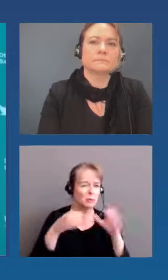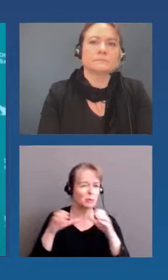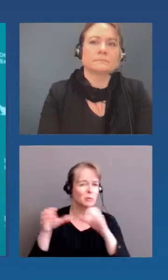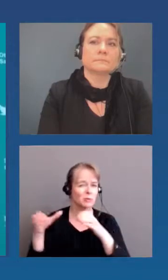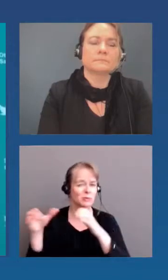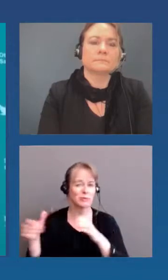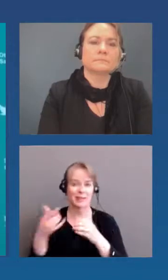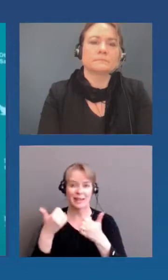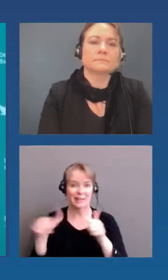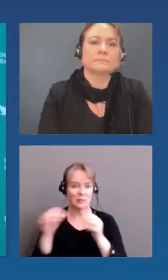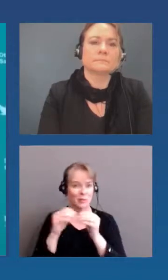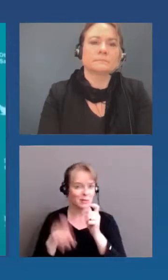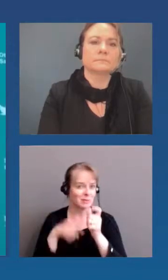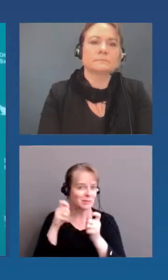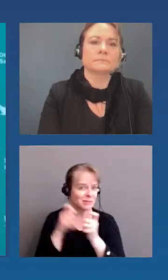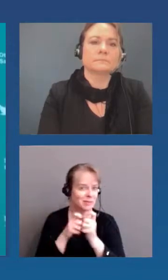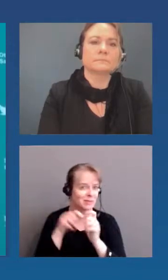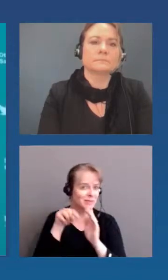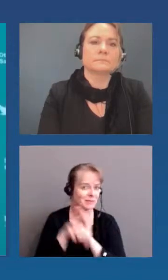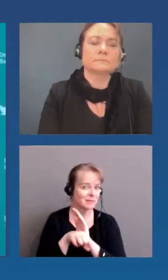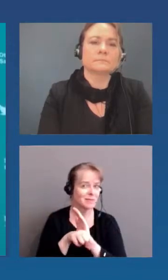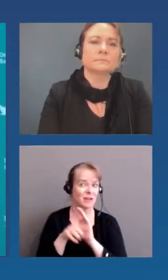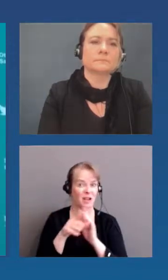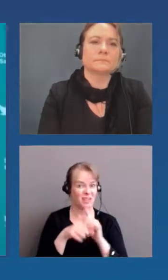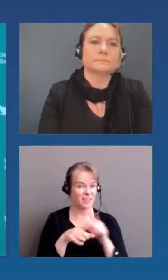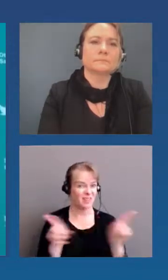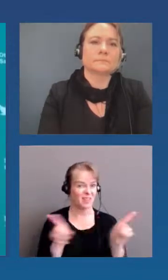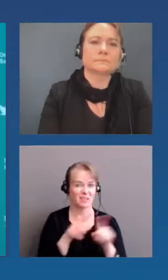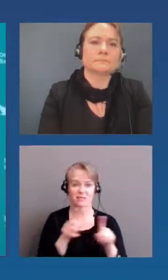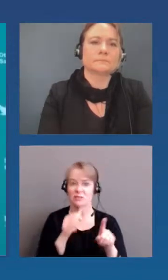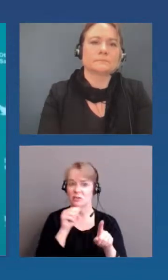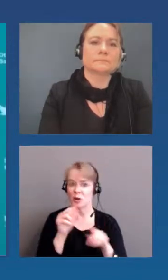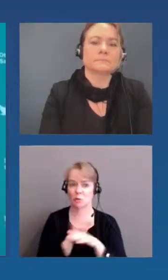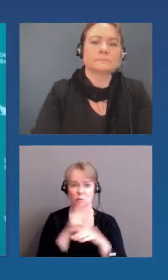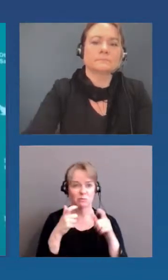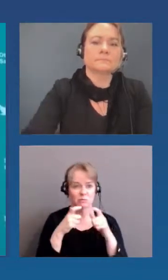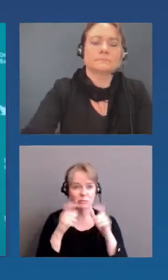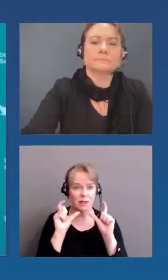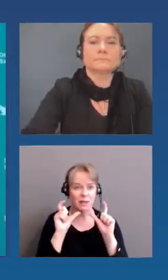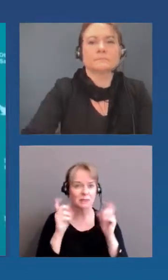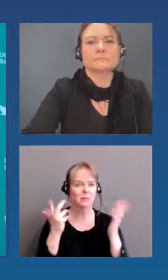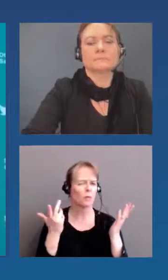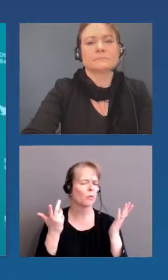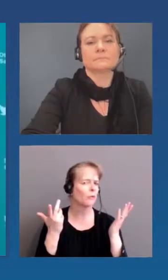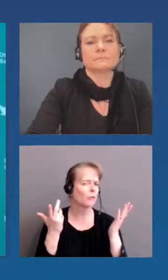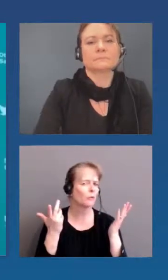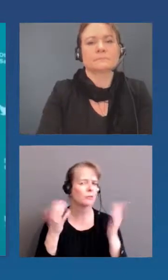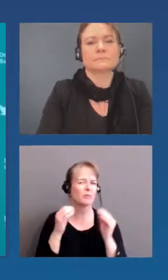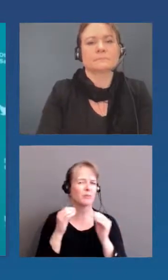are these all people who aren't wearing masks, or is it more detailed than that?